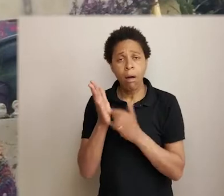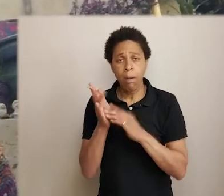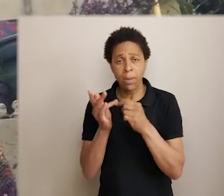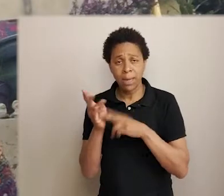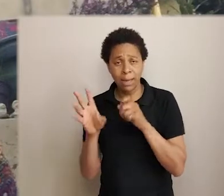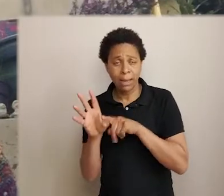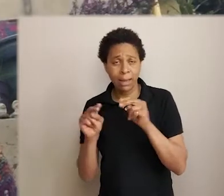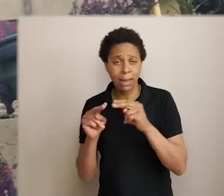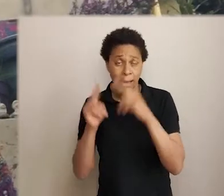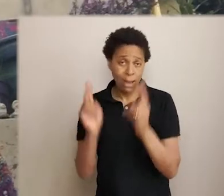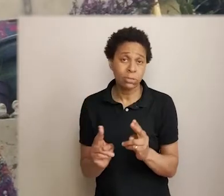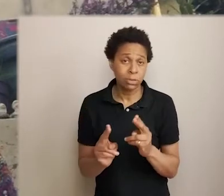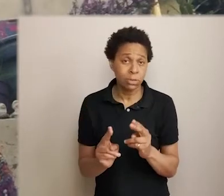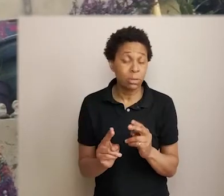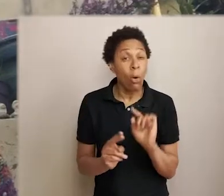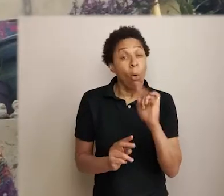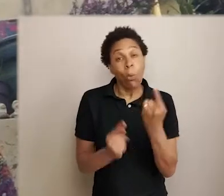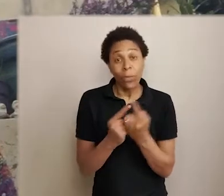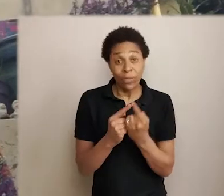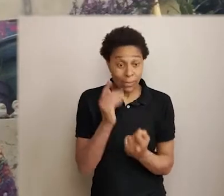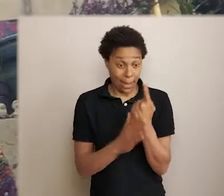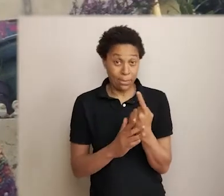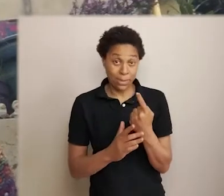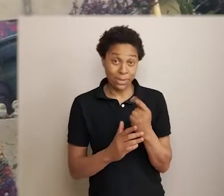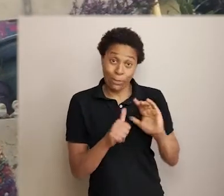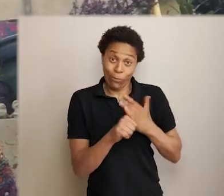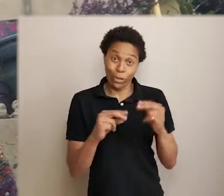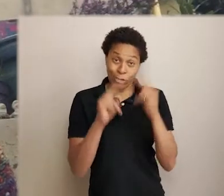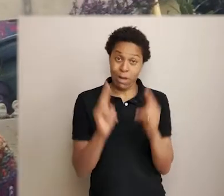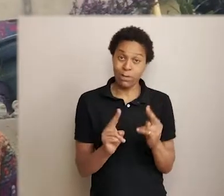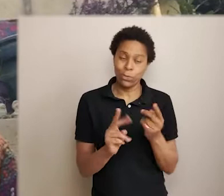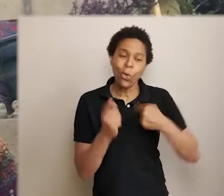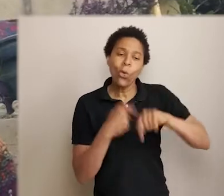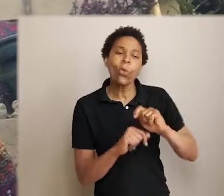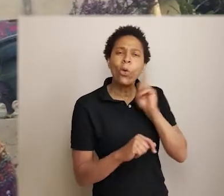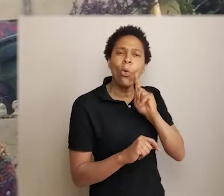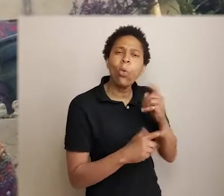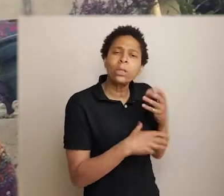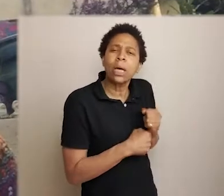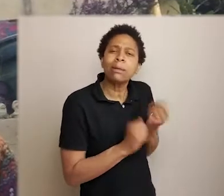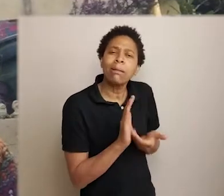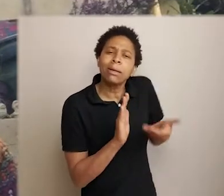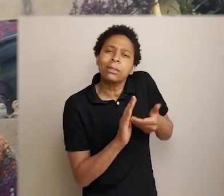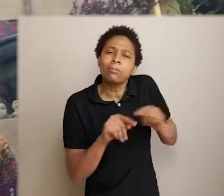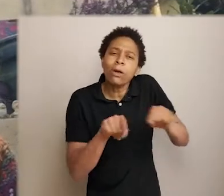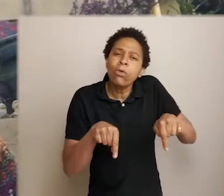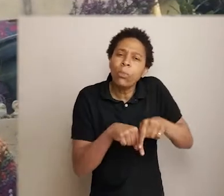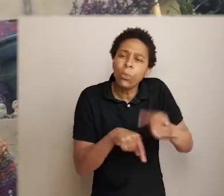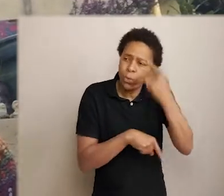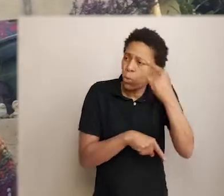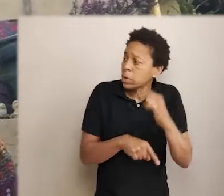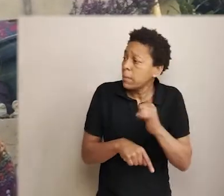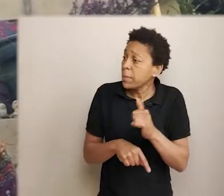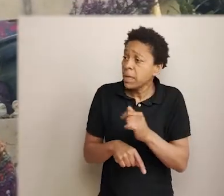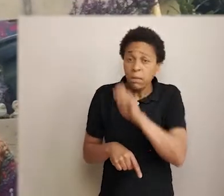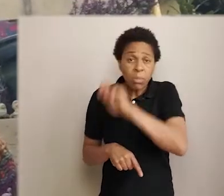use that spare room to invite people who want to come to Brighton, who are either looking to change, to escape, for refuge,